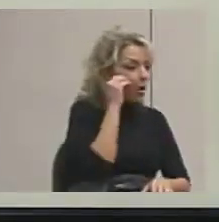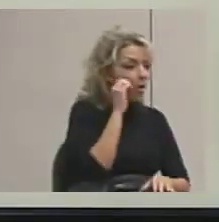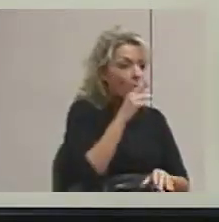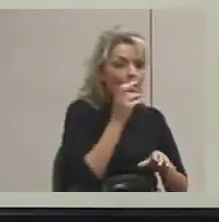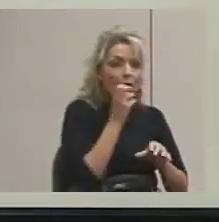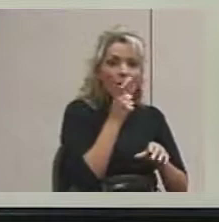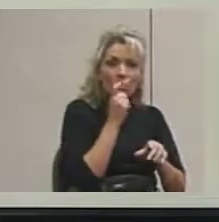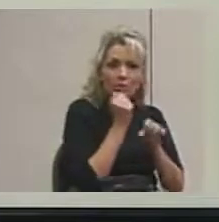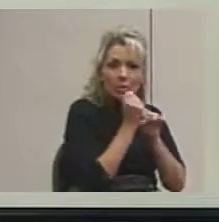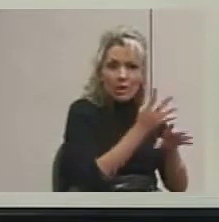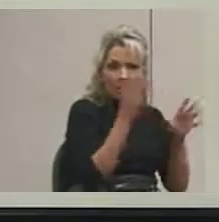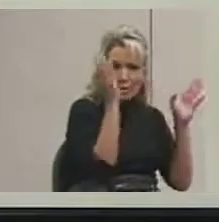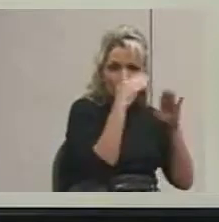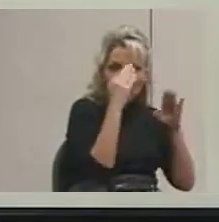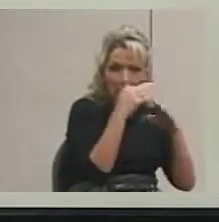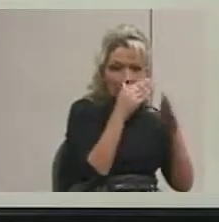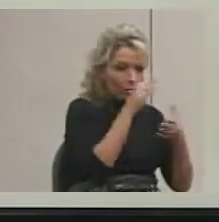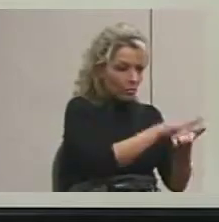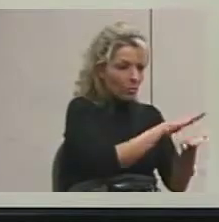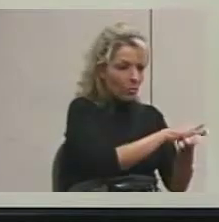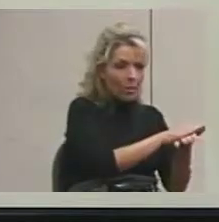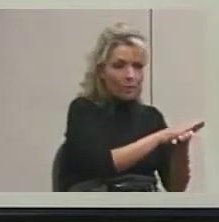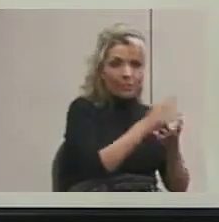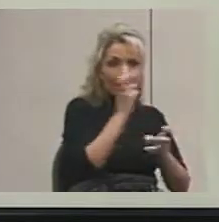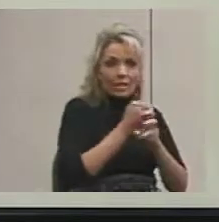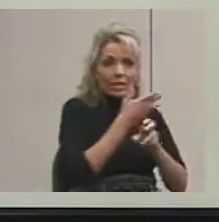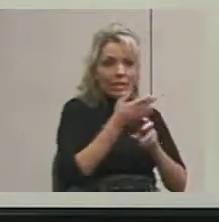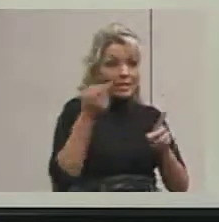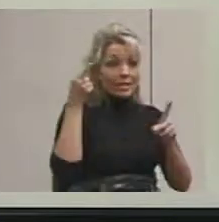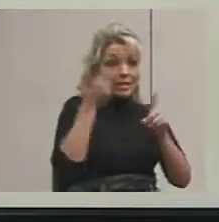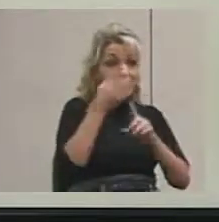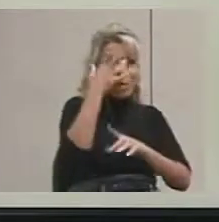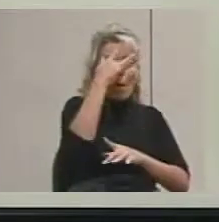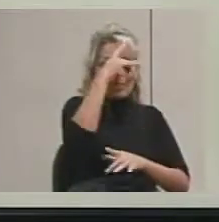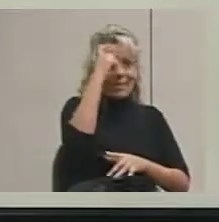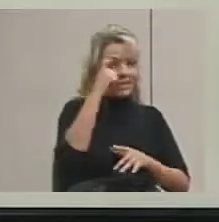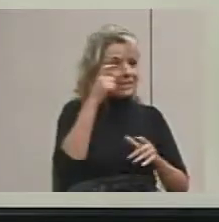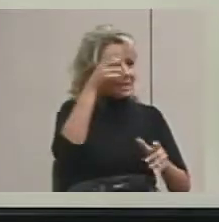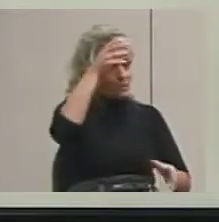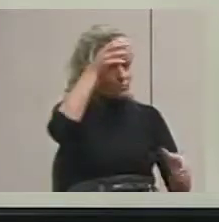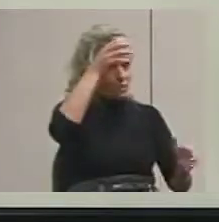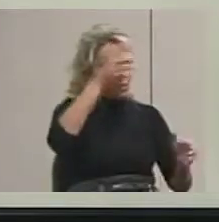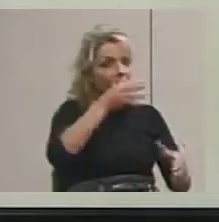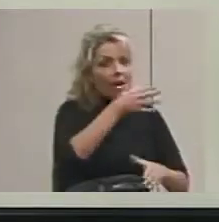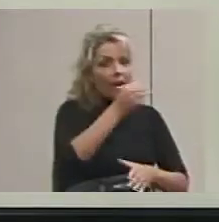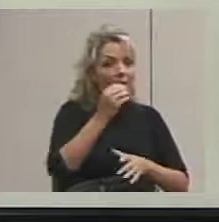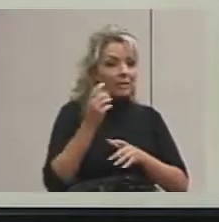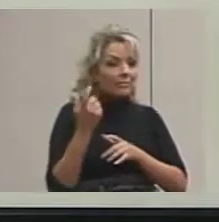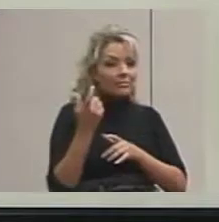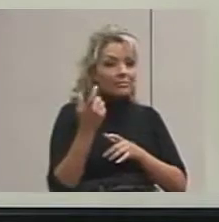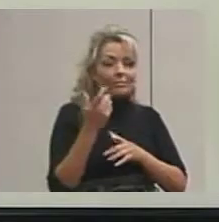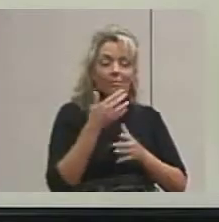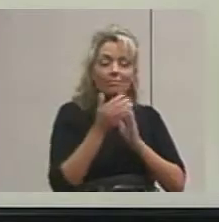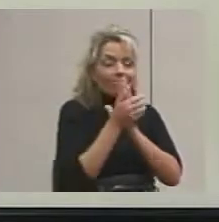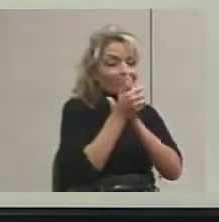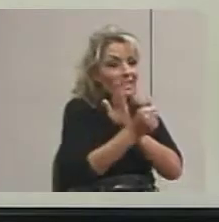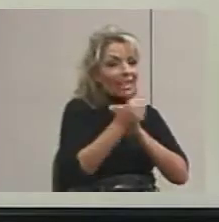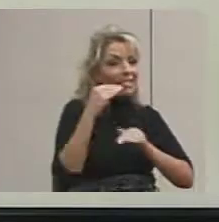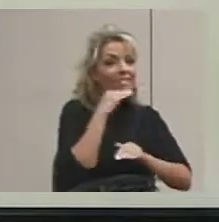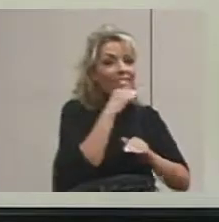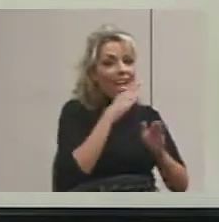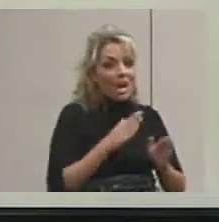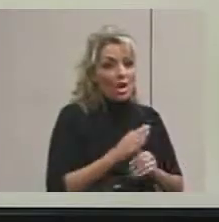school. And that's been a really hard thing to target because he is extremely smart and an extremely gifted liar.